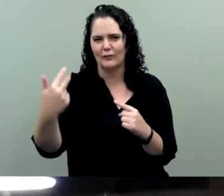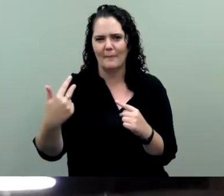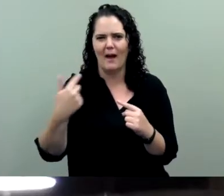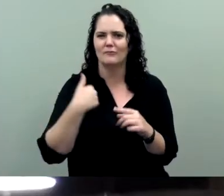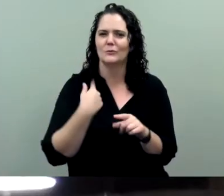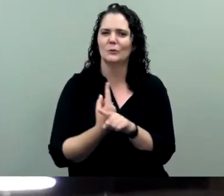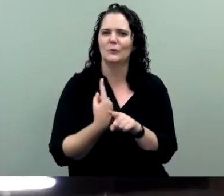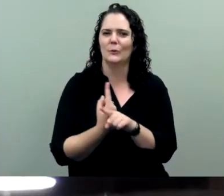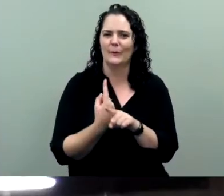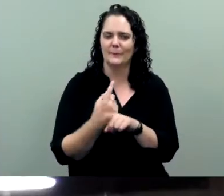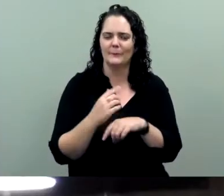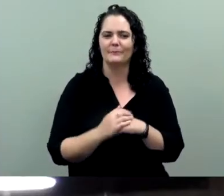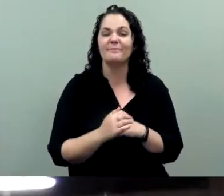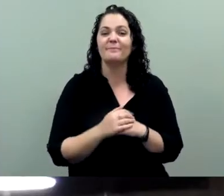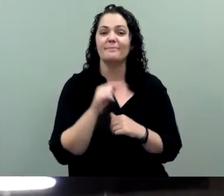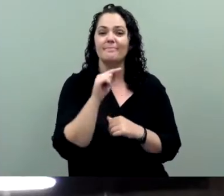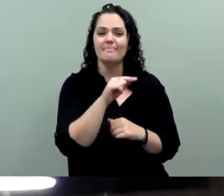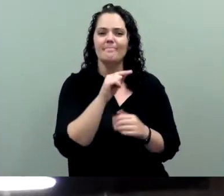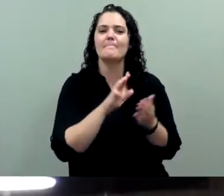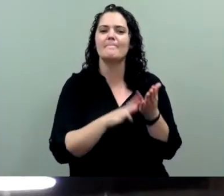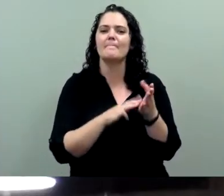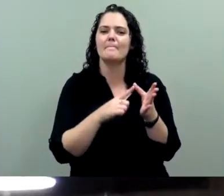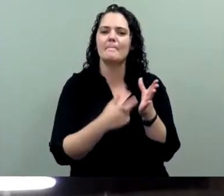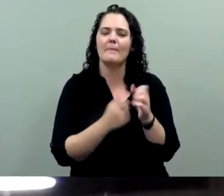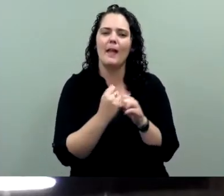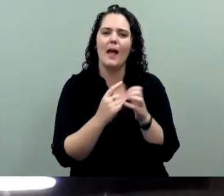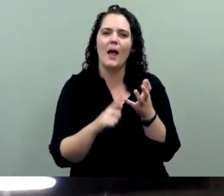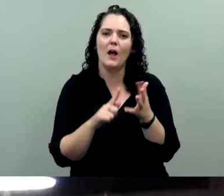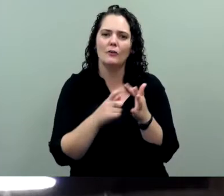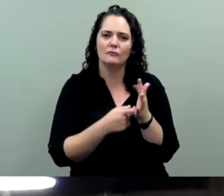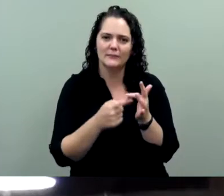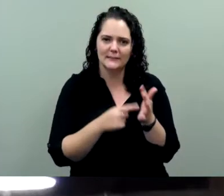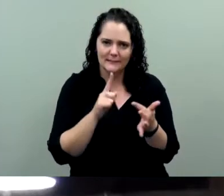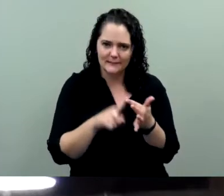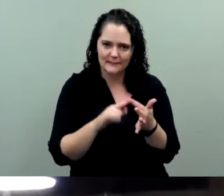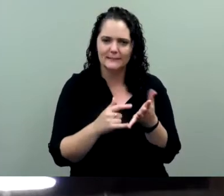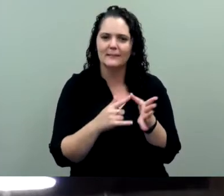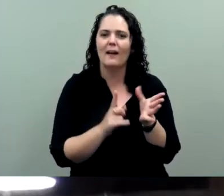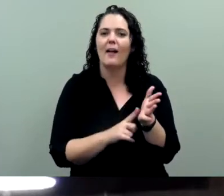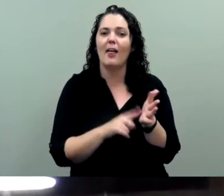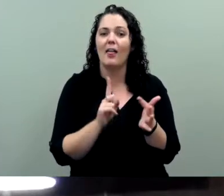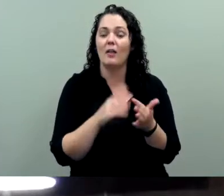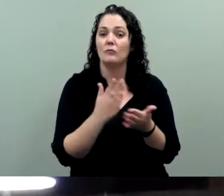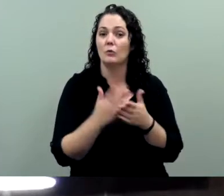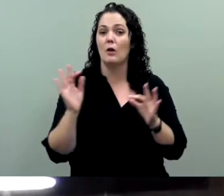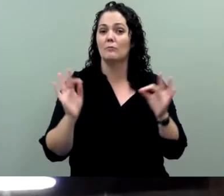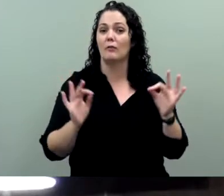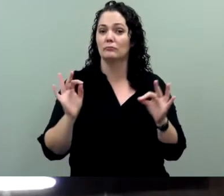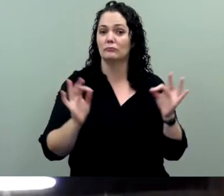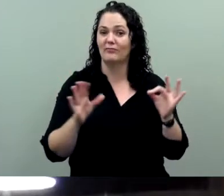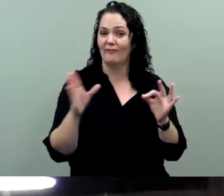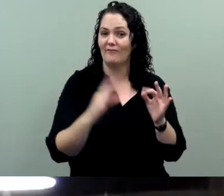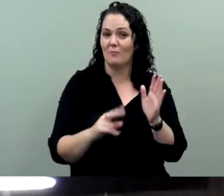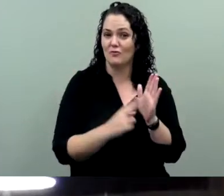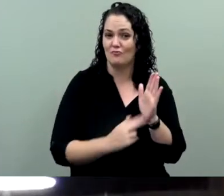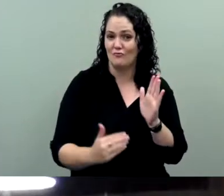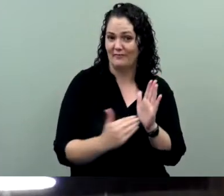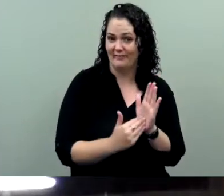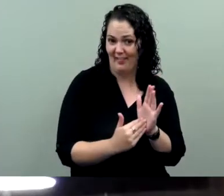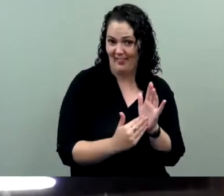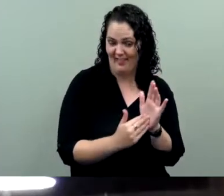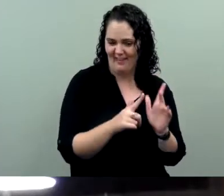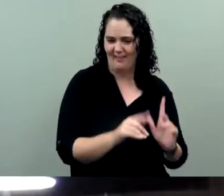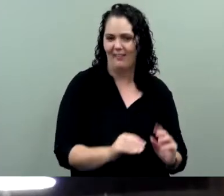Marguerite Salle was a model, an artist model, and she was actually originally from New Zealand, passed through Australia, and then went to